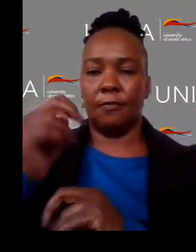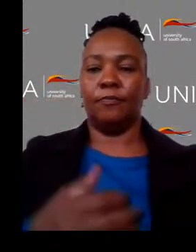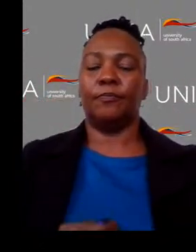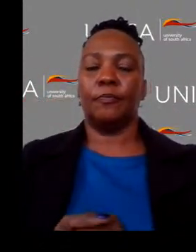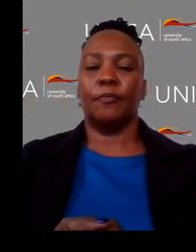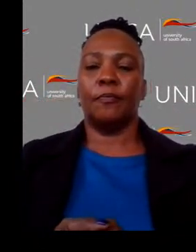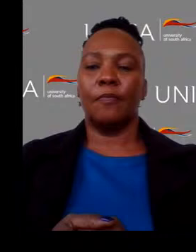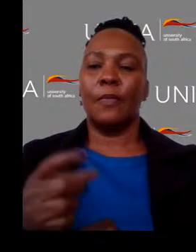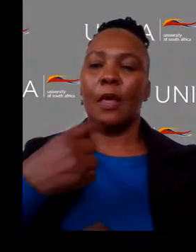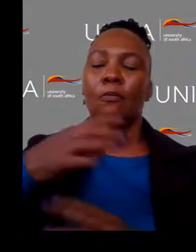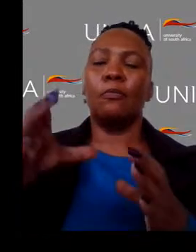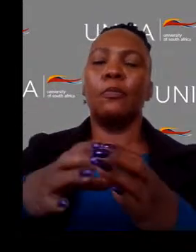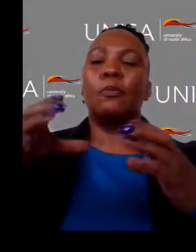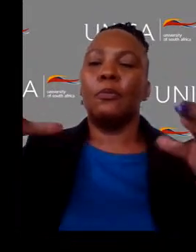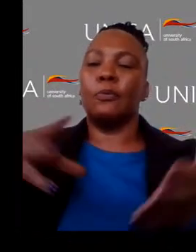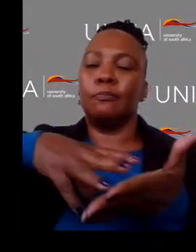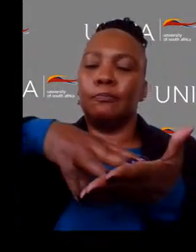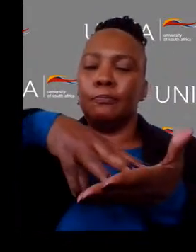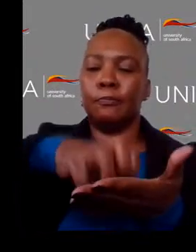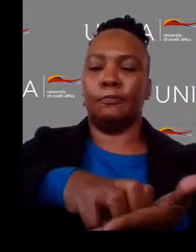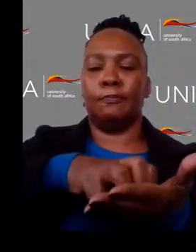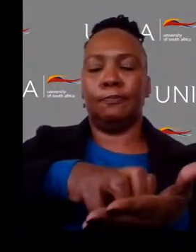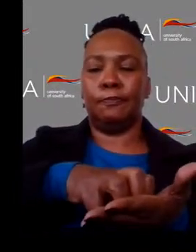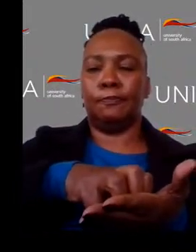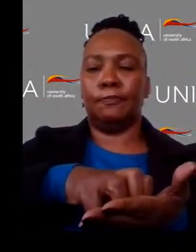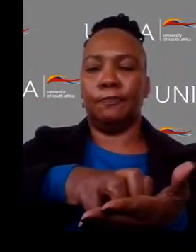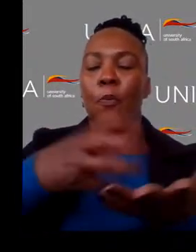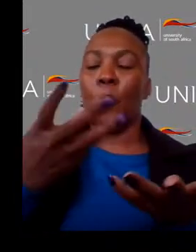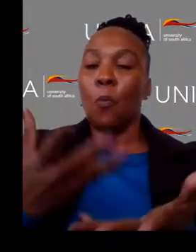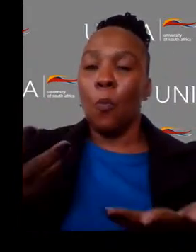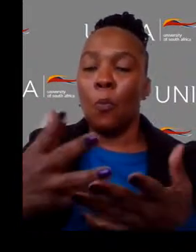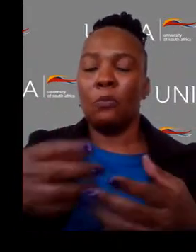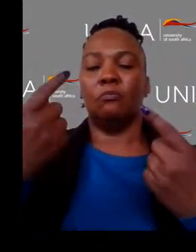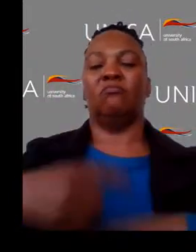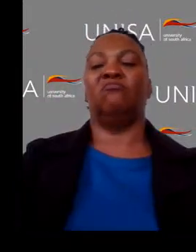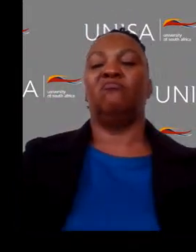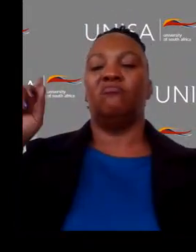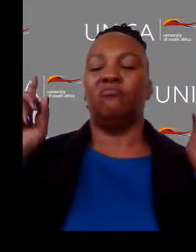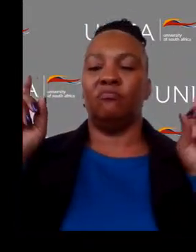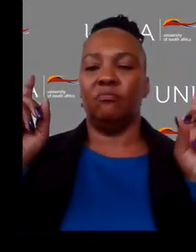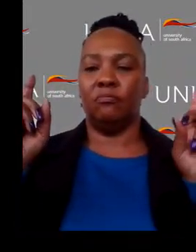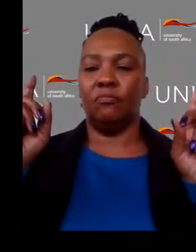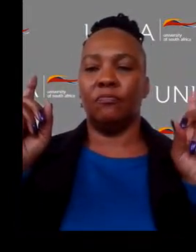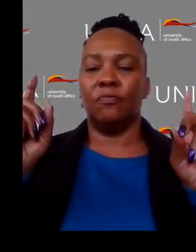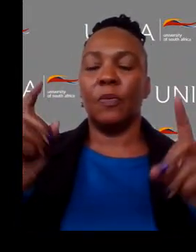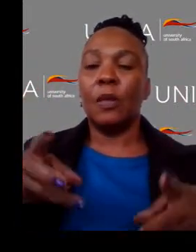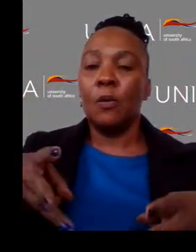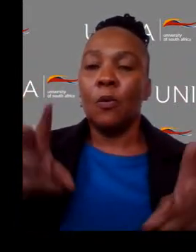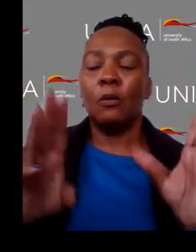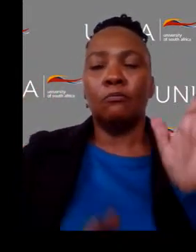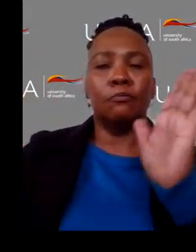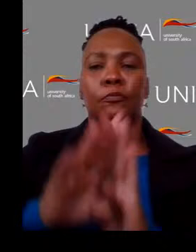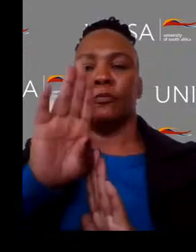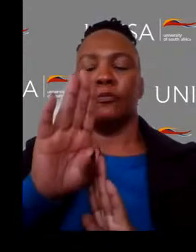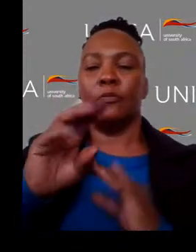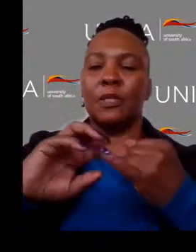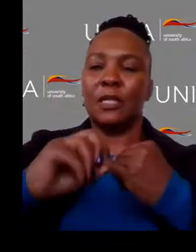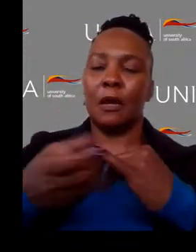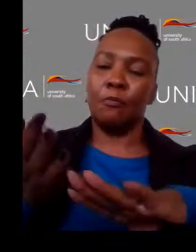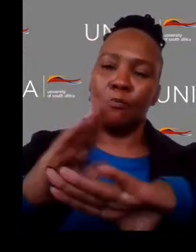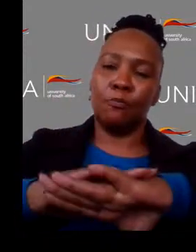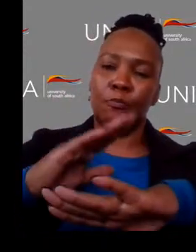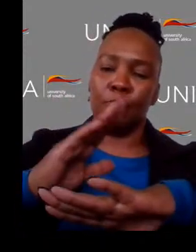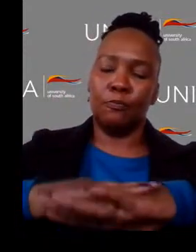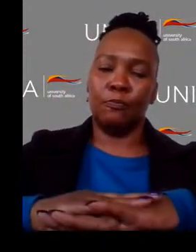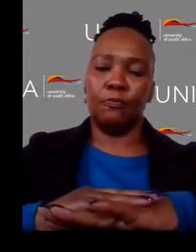Our greatest weakness lies in giving up. The most certain way to succeed is always to try just one more time.